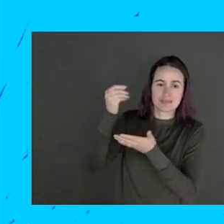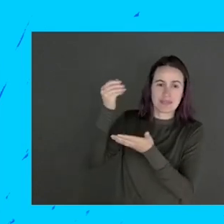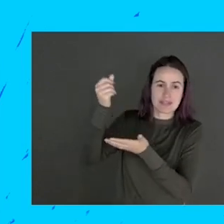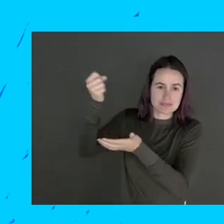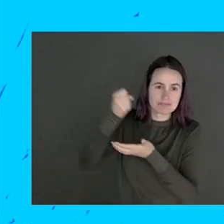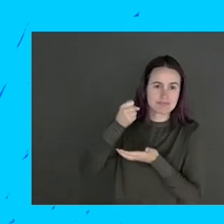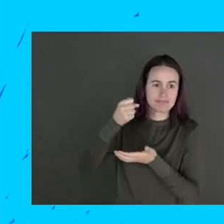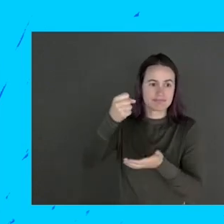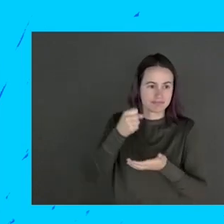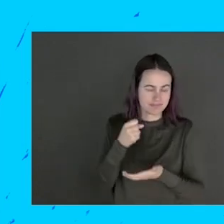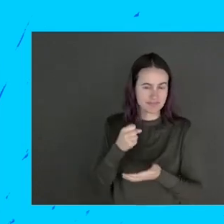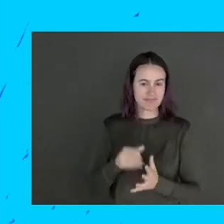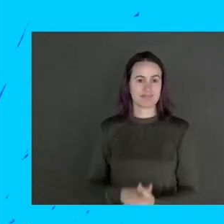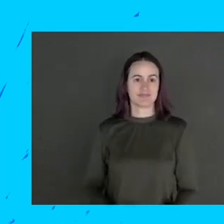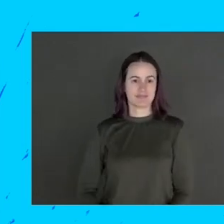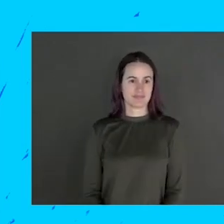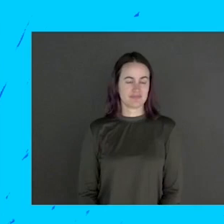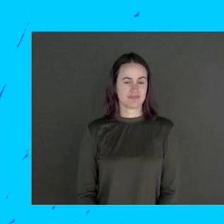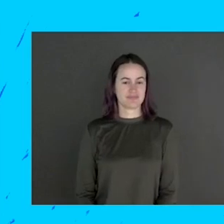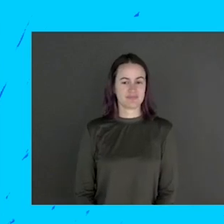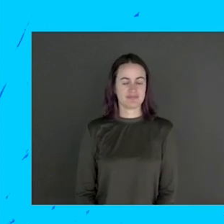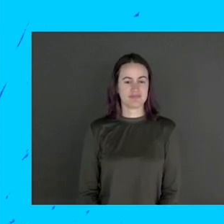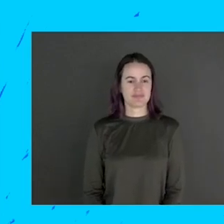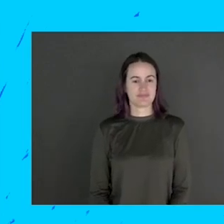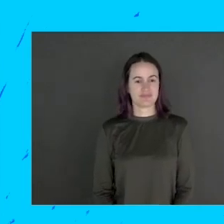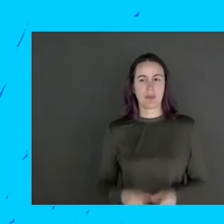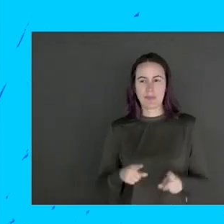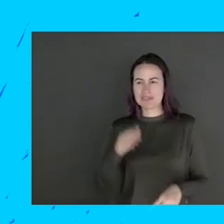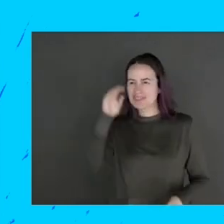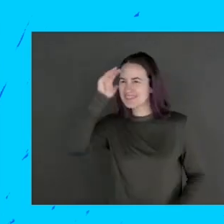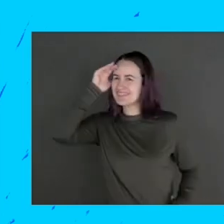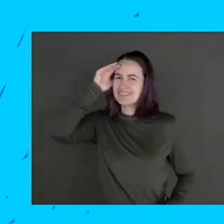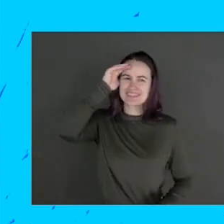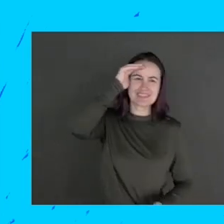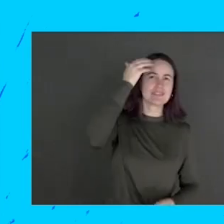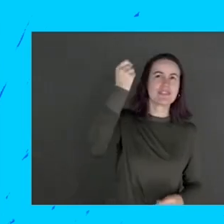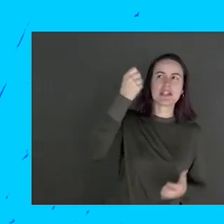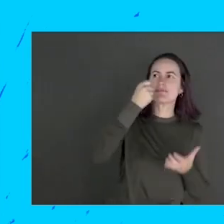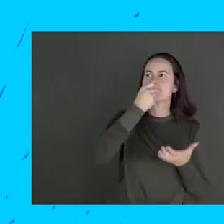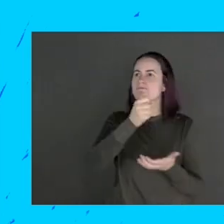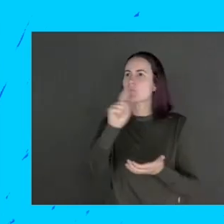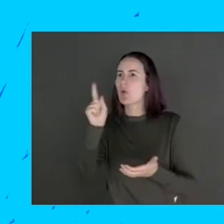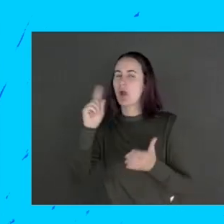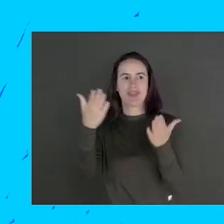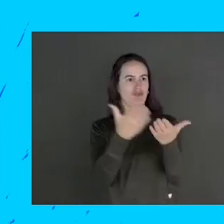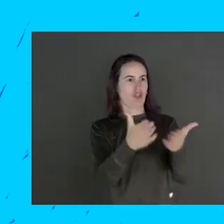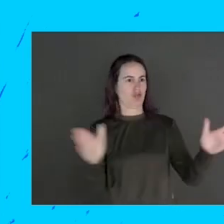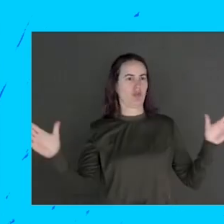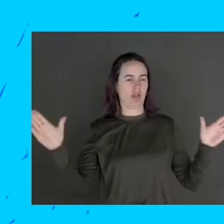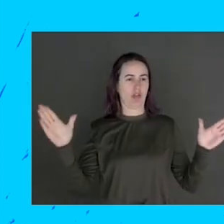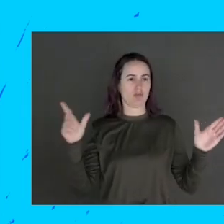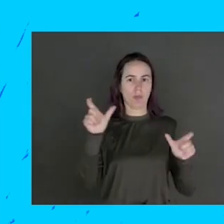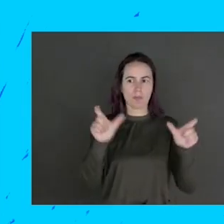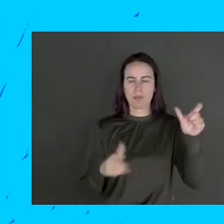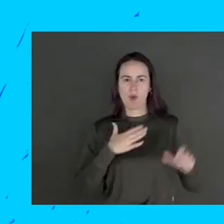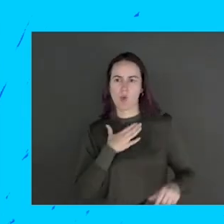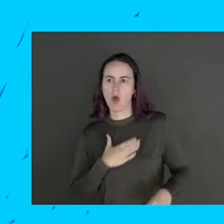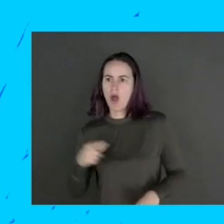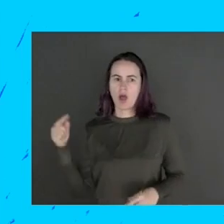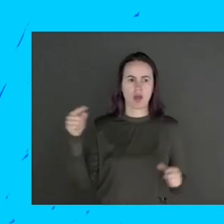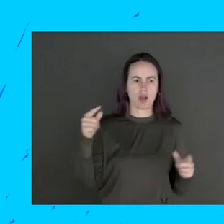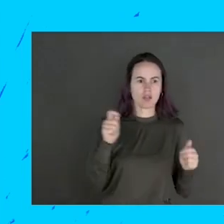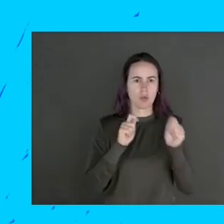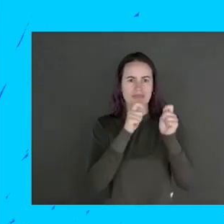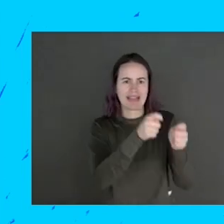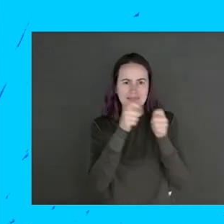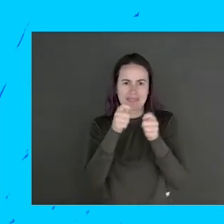you have to be able to look for the funding in the general space with the other actors. And so we have to